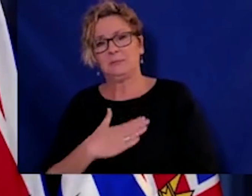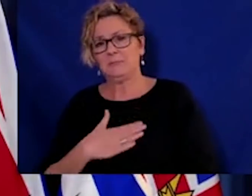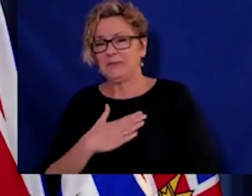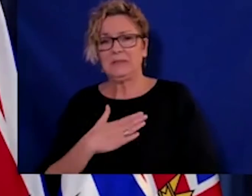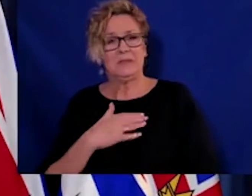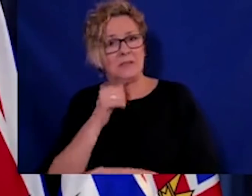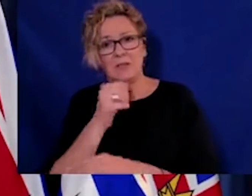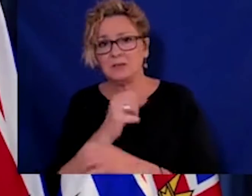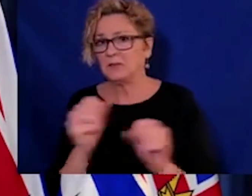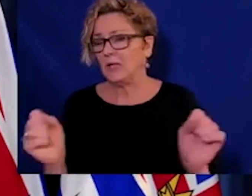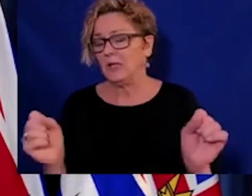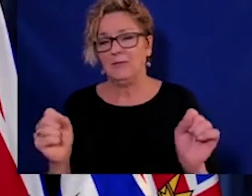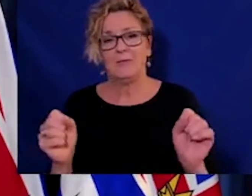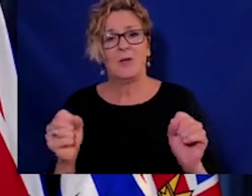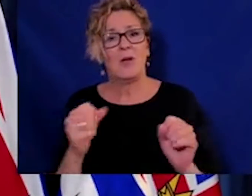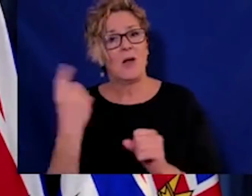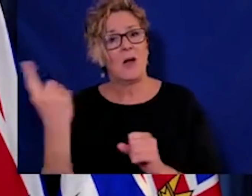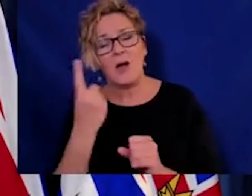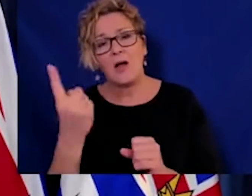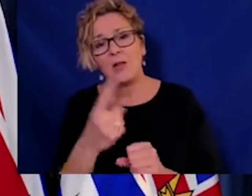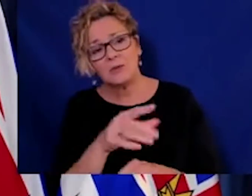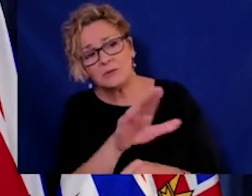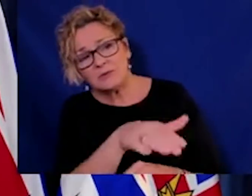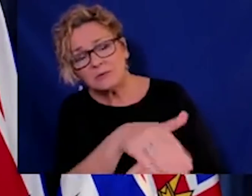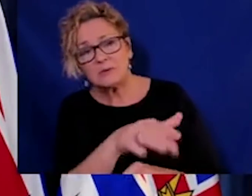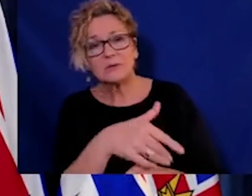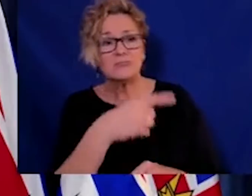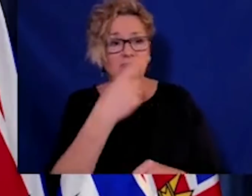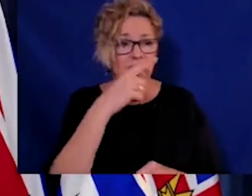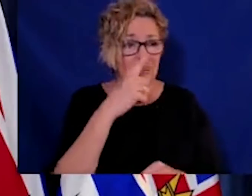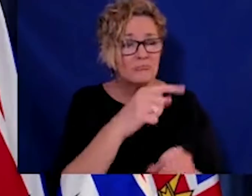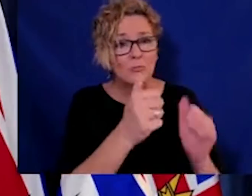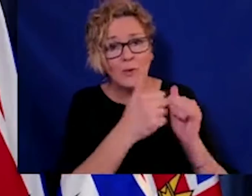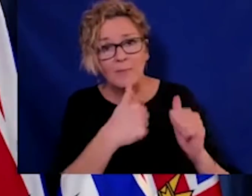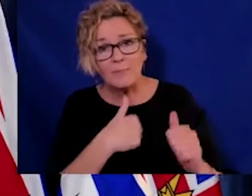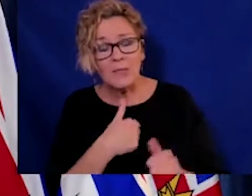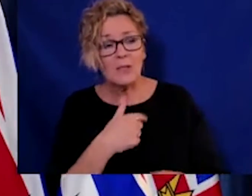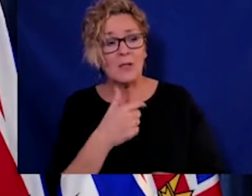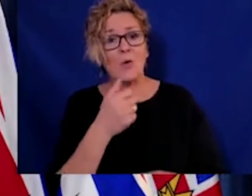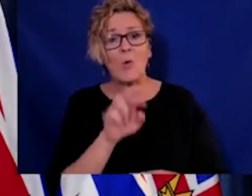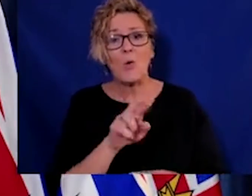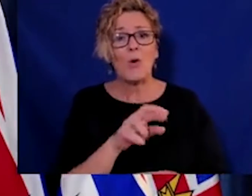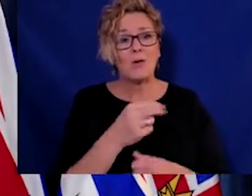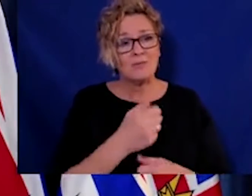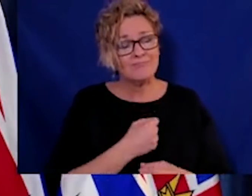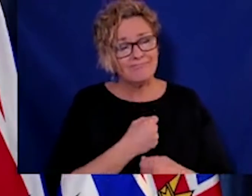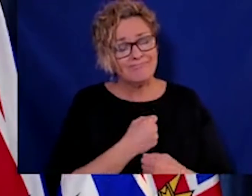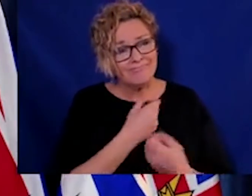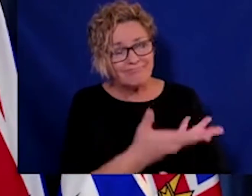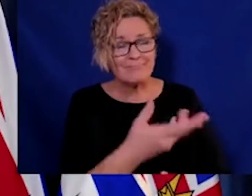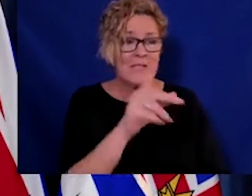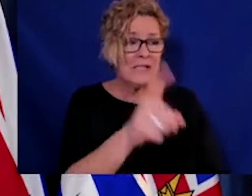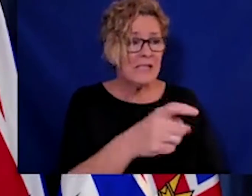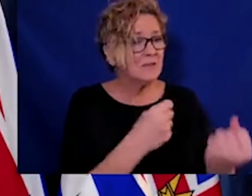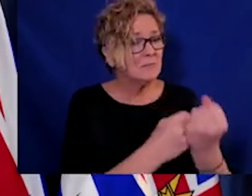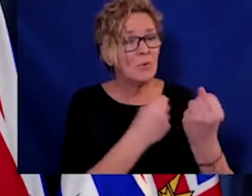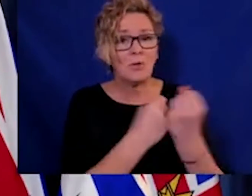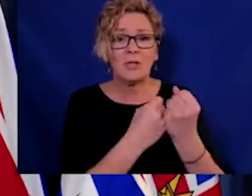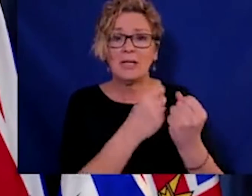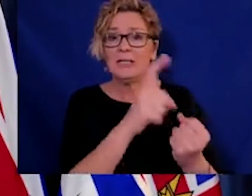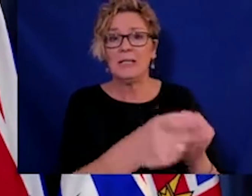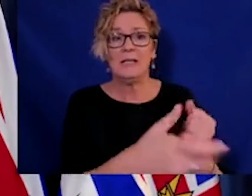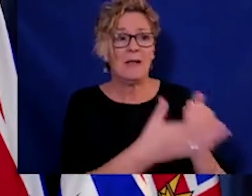is in part due and significantly due to as a consequence of the COVID-19 pandemic, this is a time